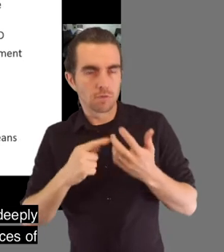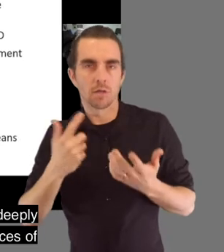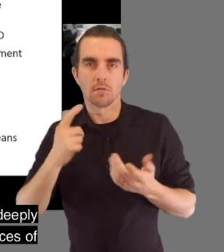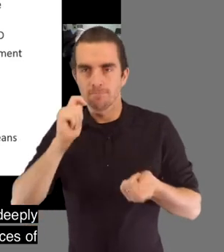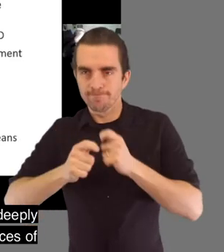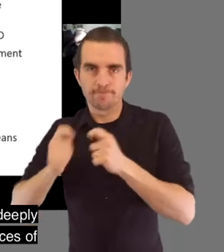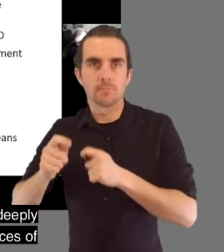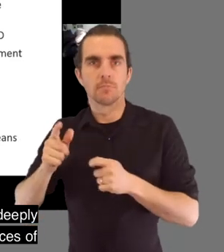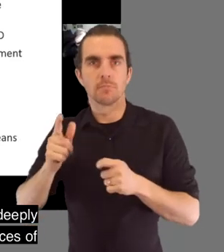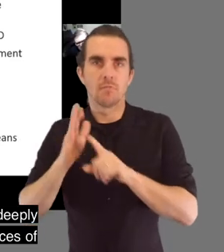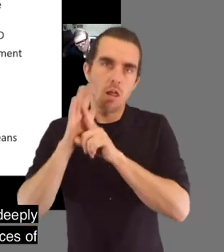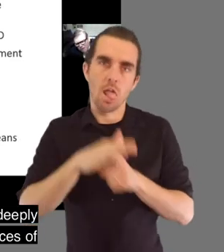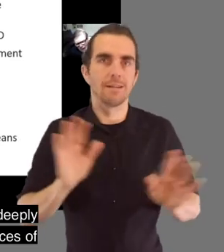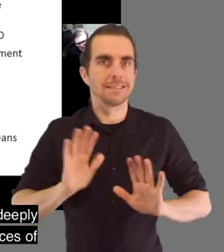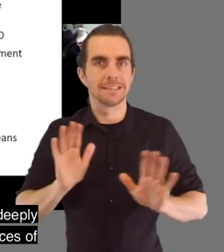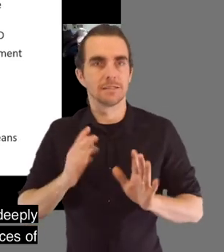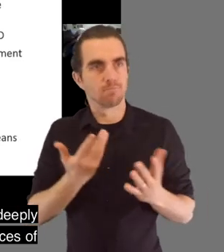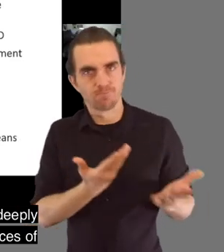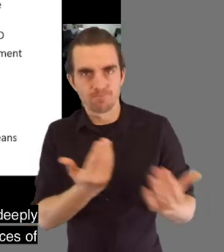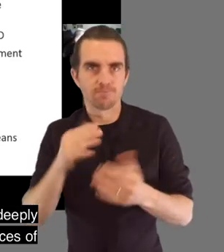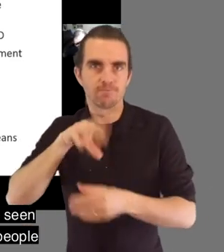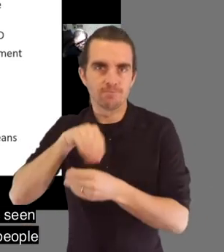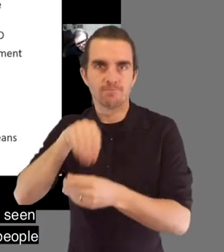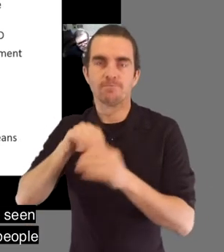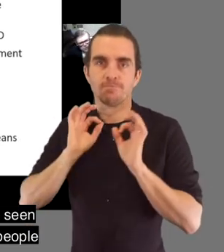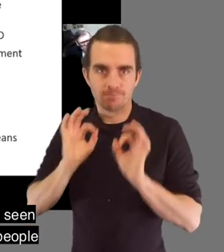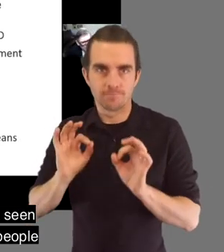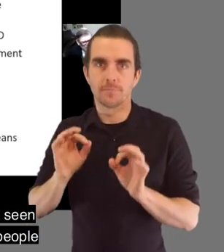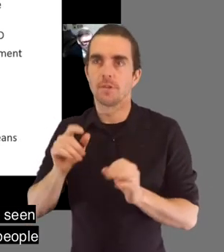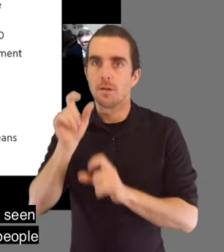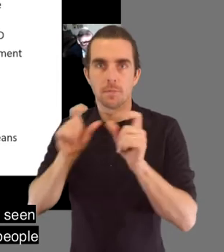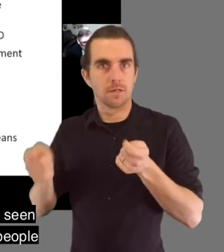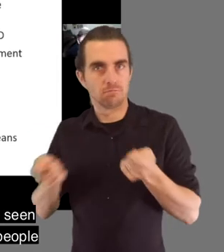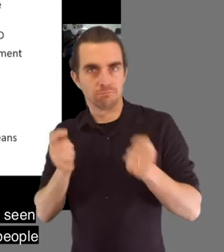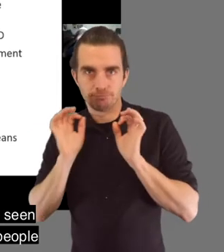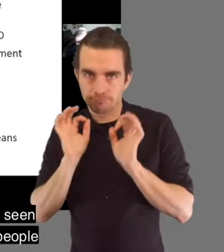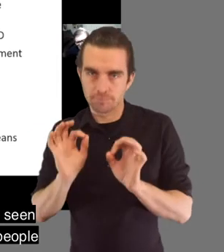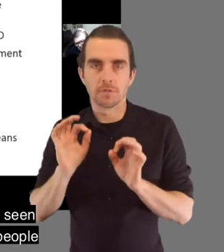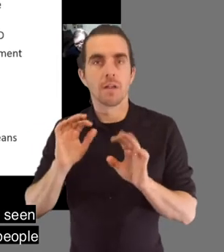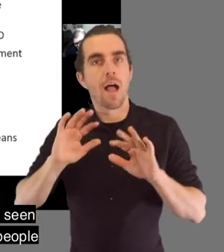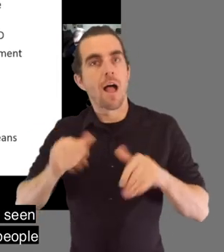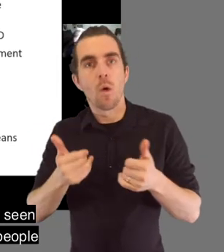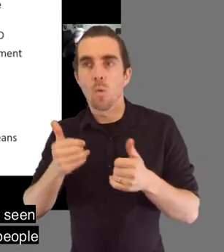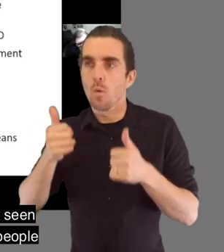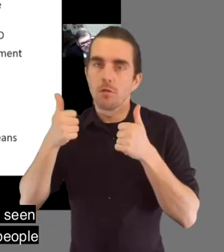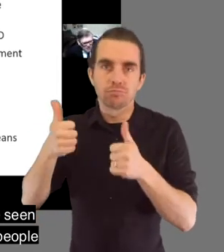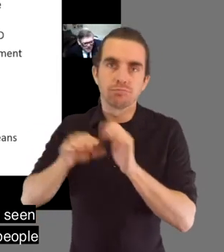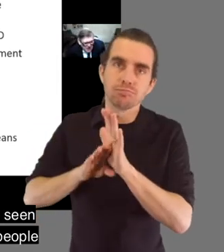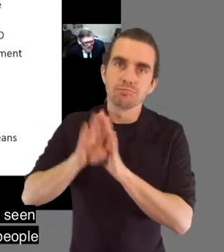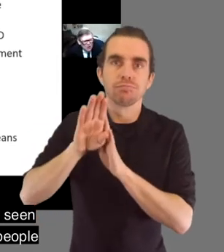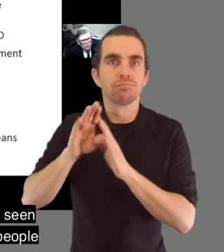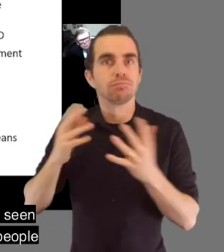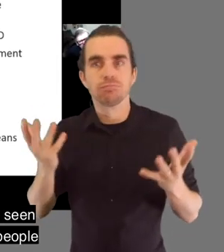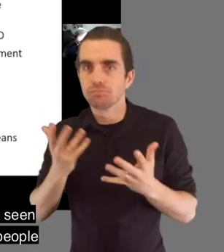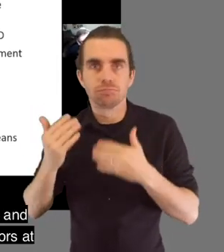deeply challenge the attitudes and practices of those who are in authority. And I've seen this most successfully